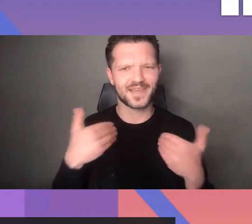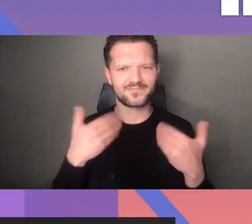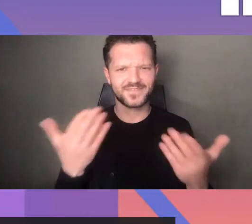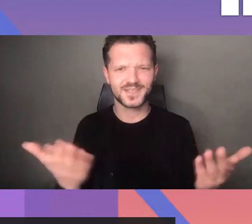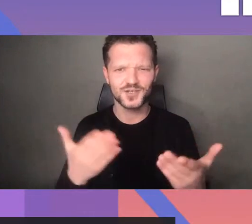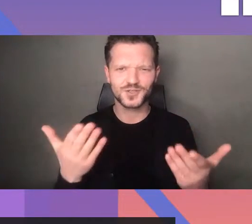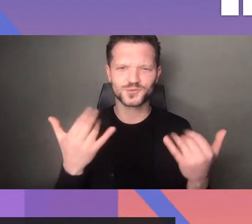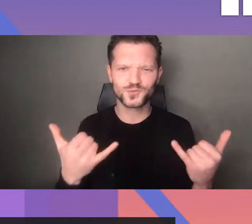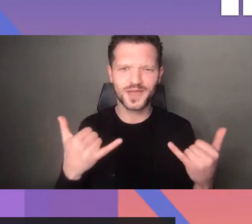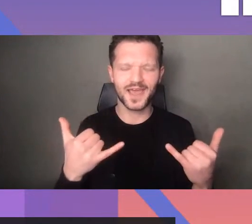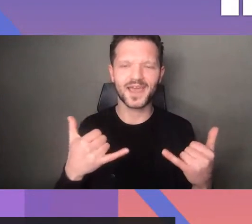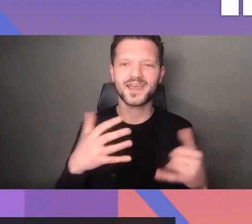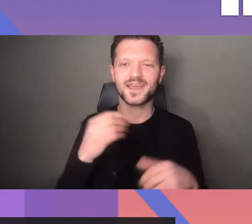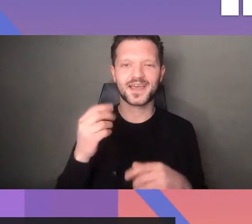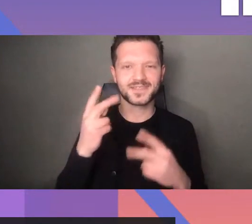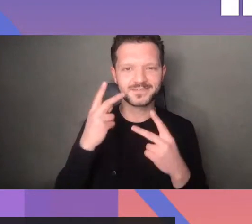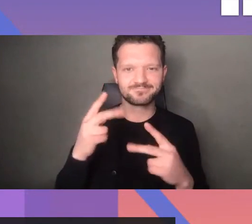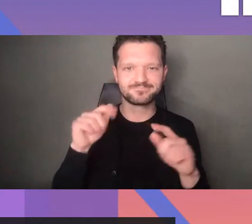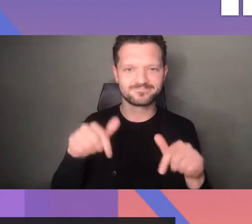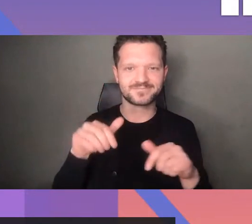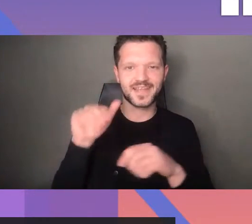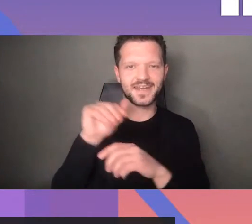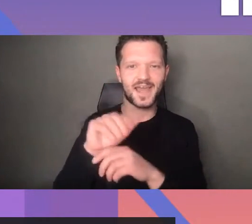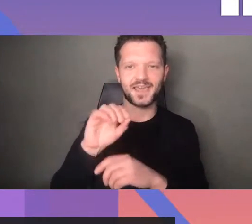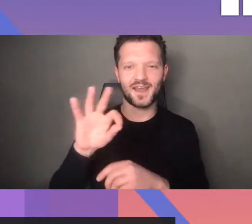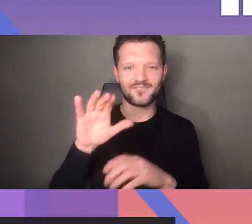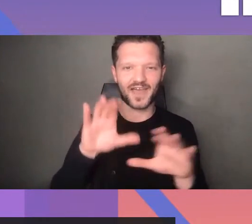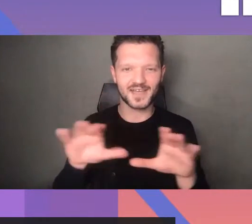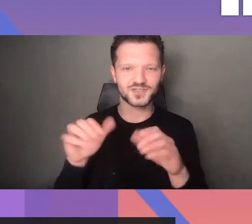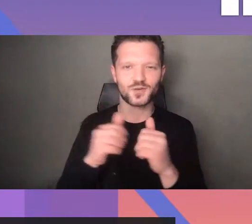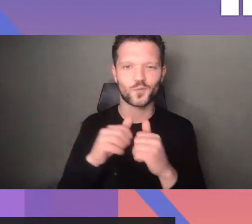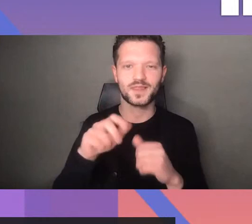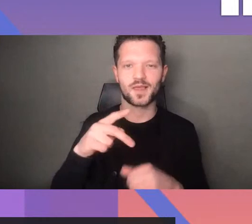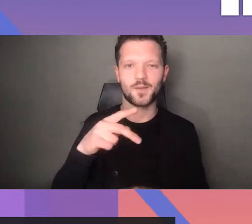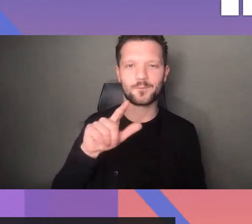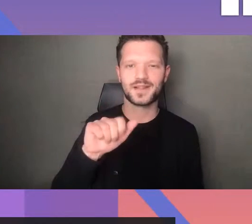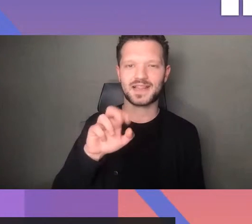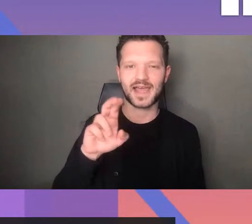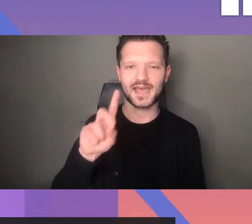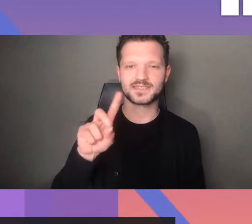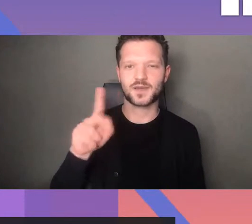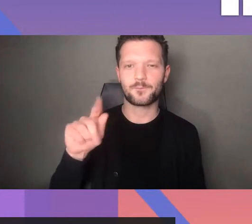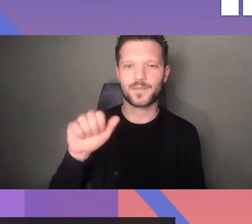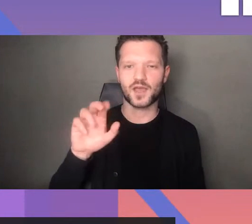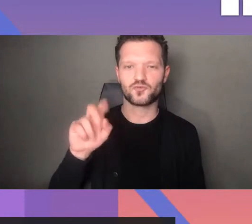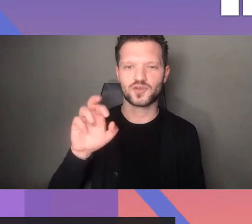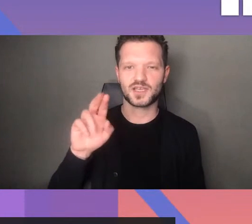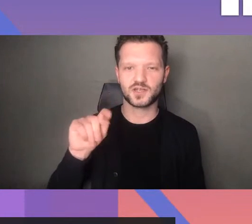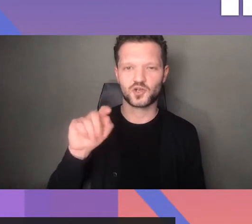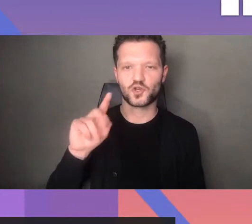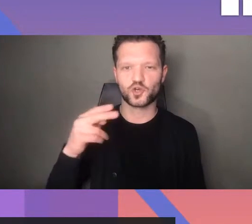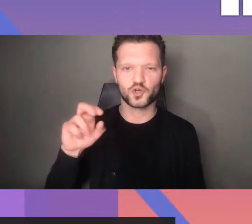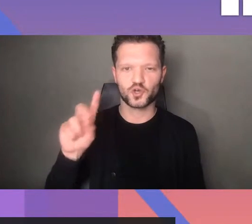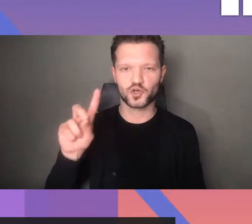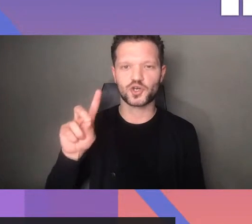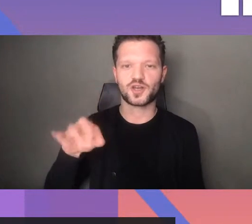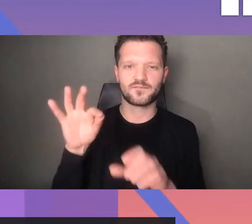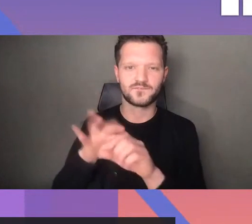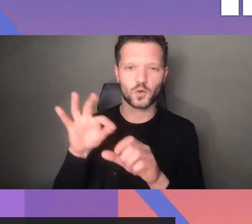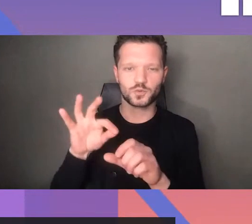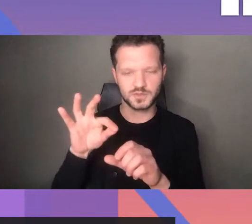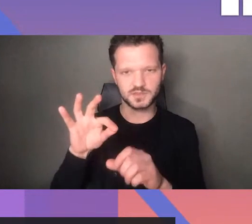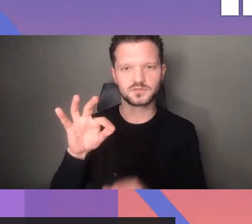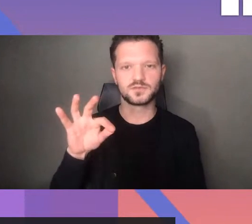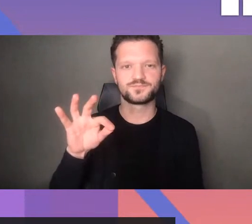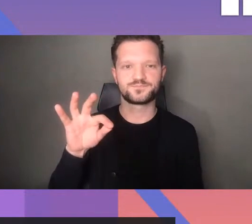follow along with our Night of Action with Planned Parenthood Votes Connecticut. This is a really awesome event, and we're excited to have you participate in